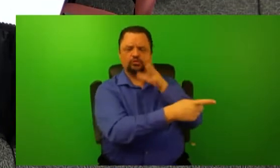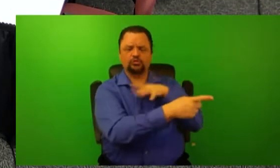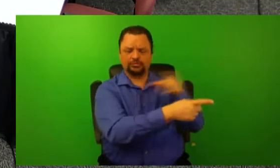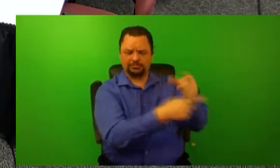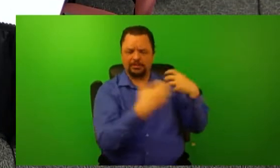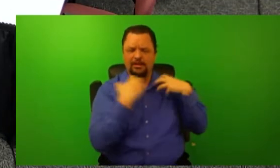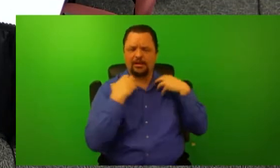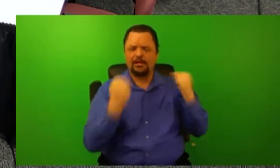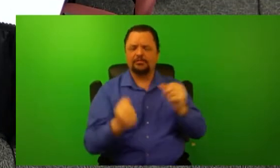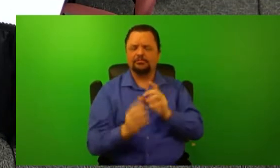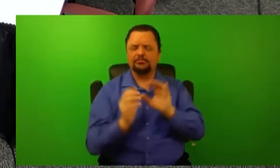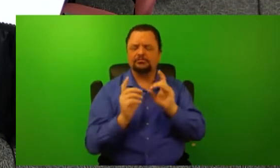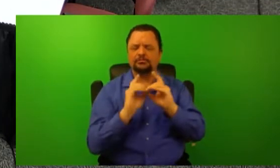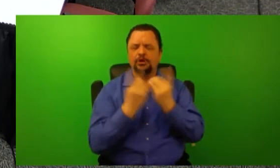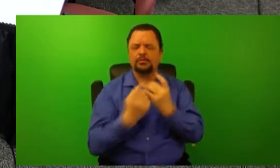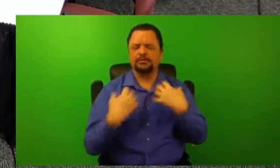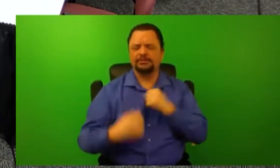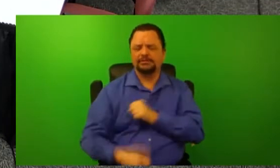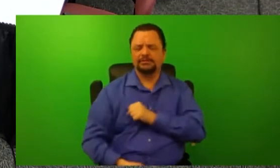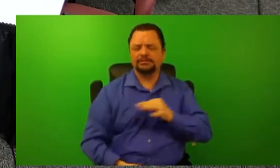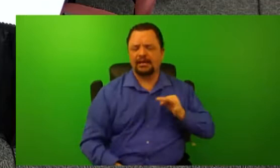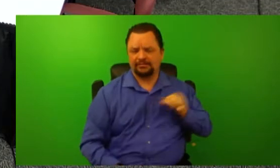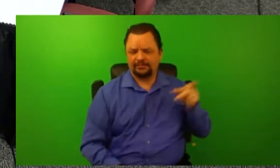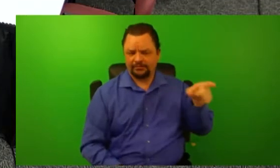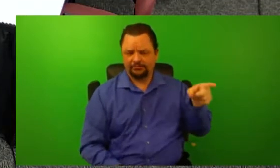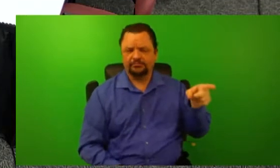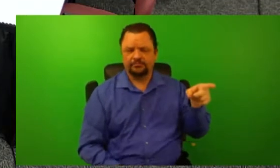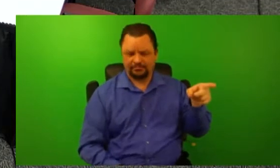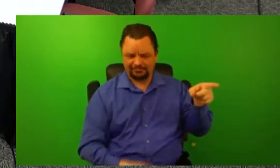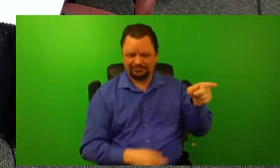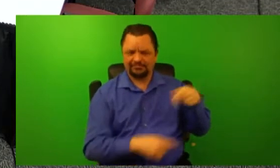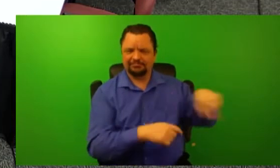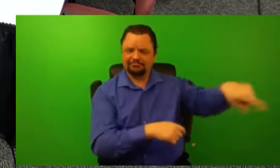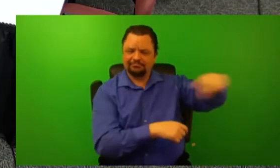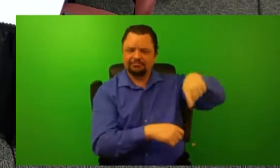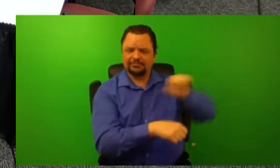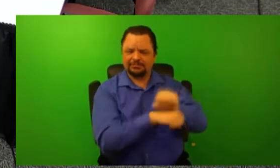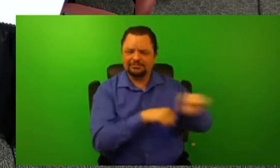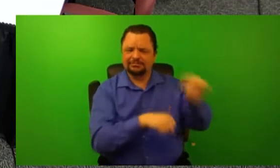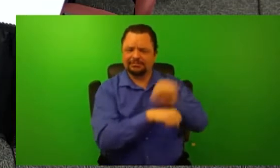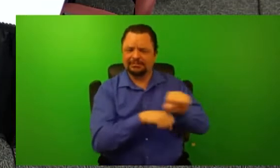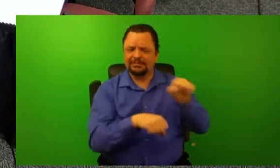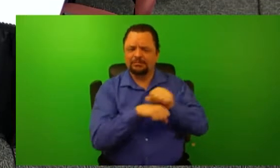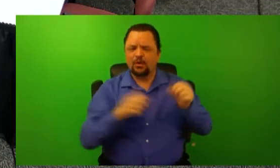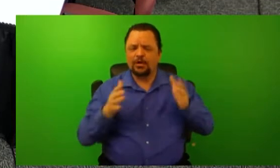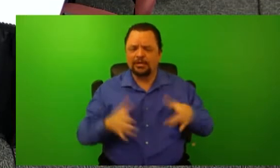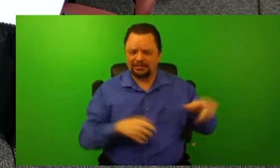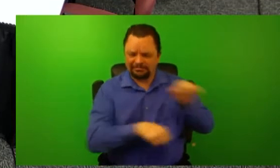for all that they've accomplished, and on behalf of our community's health.